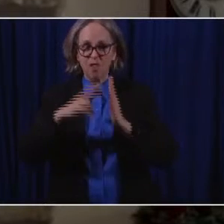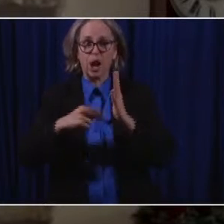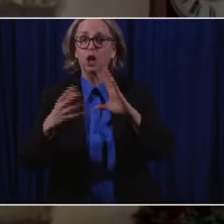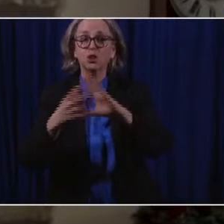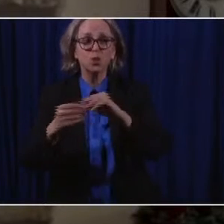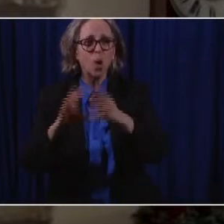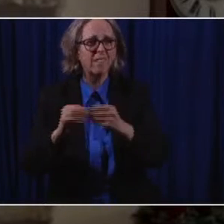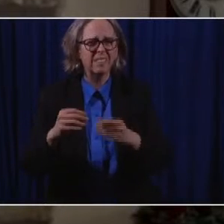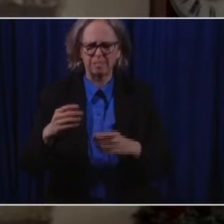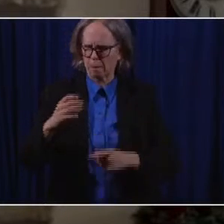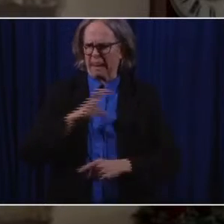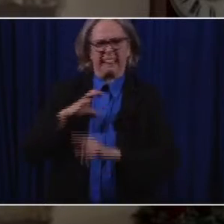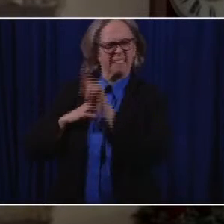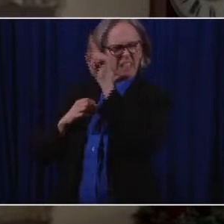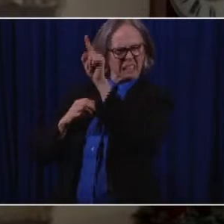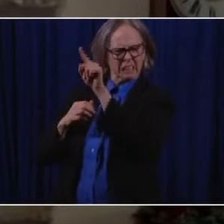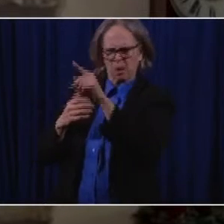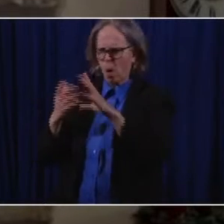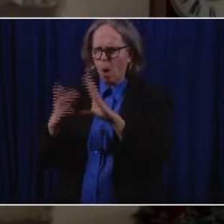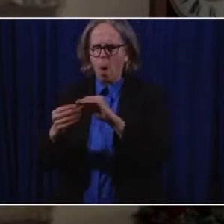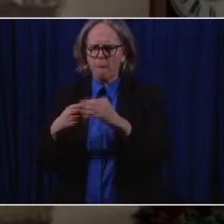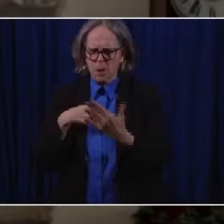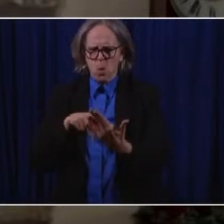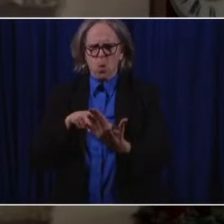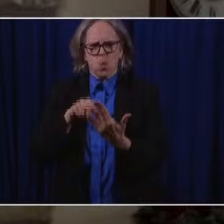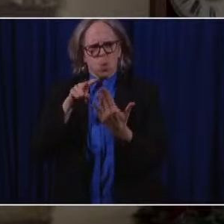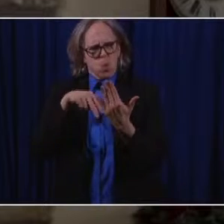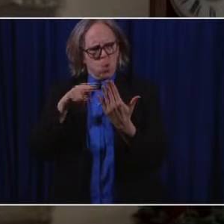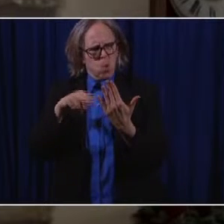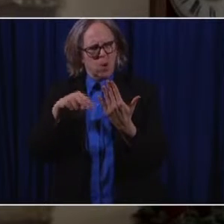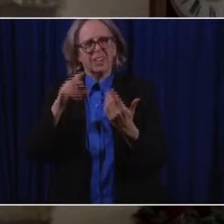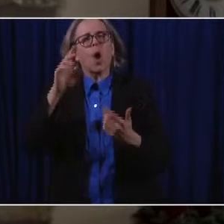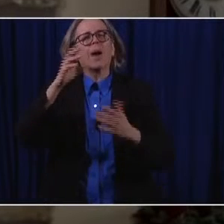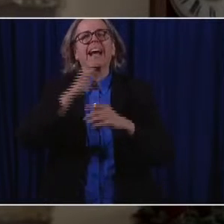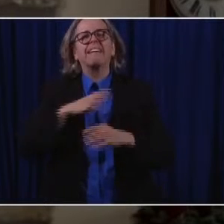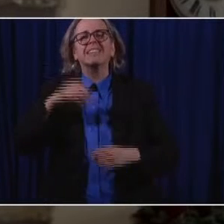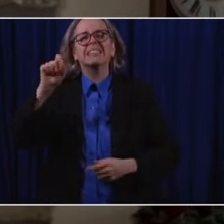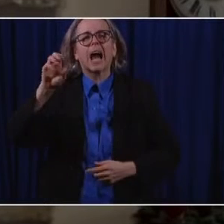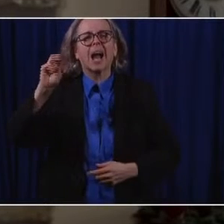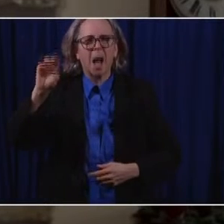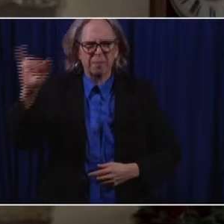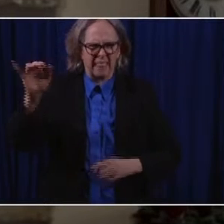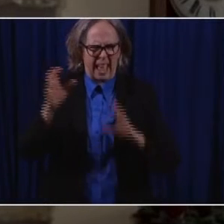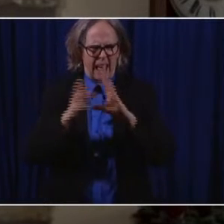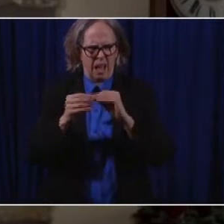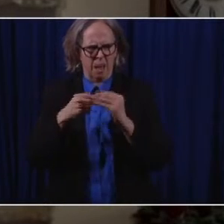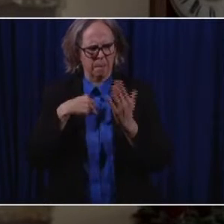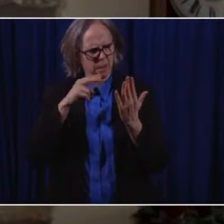students, I think it was in cleveland.com, the number of students in Cleveland who